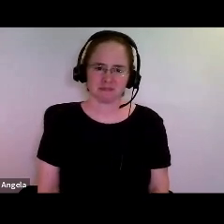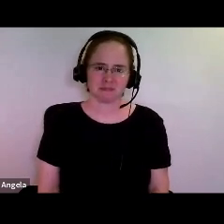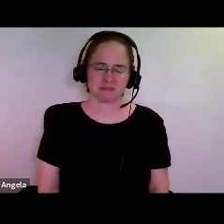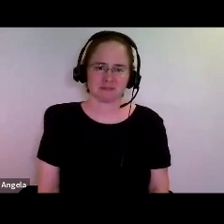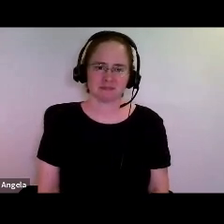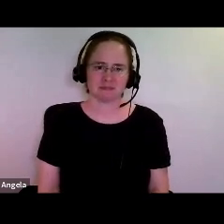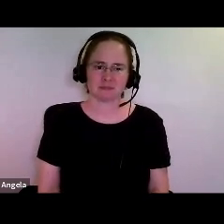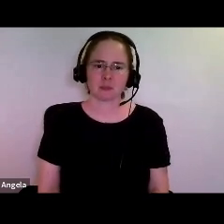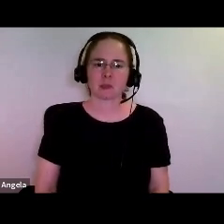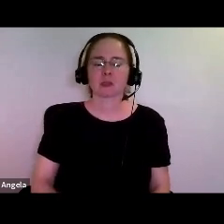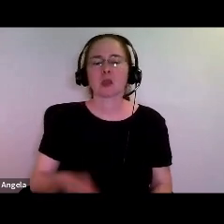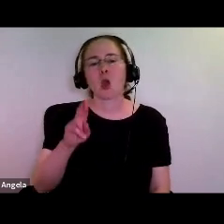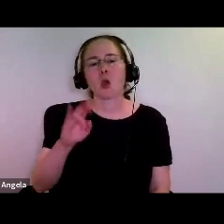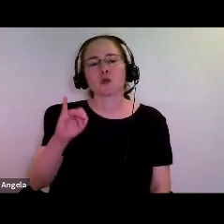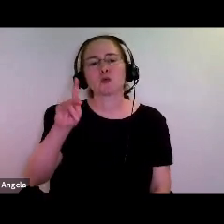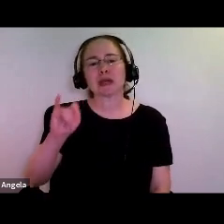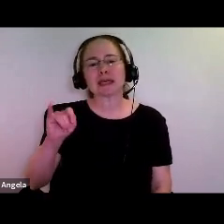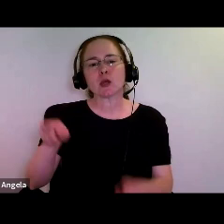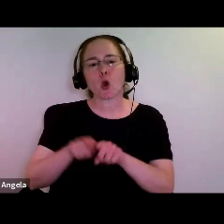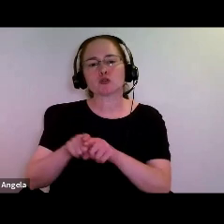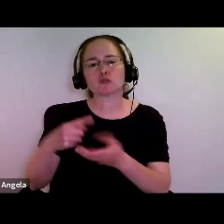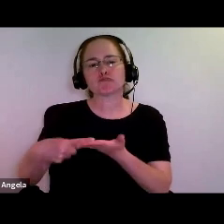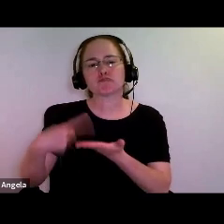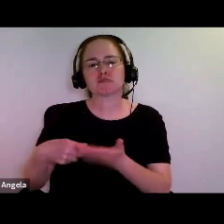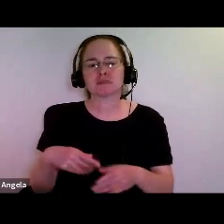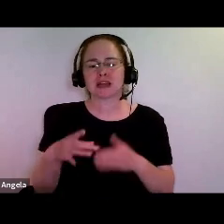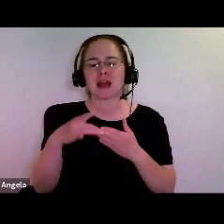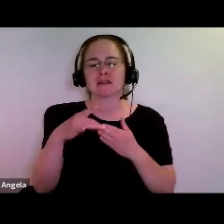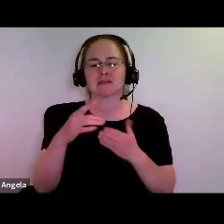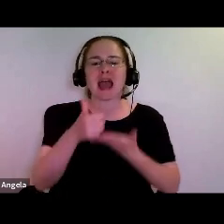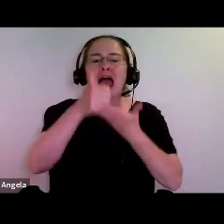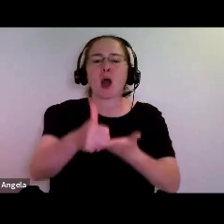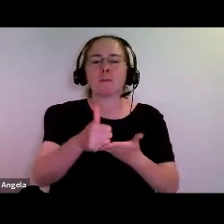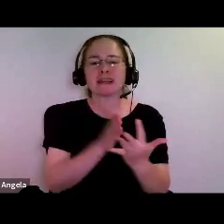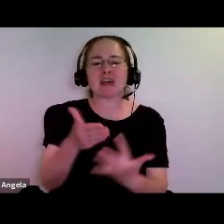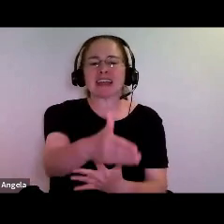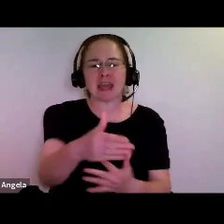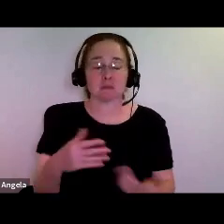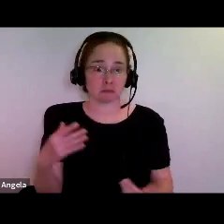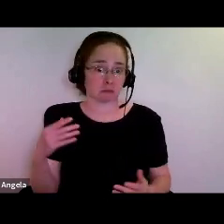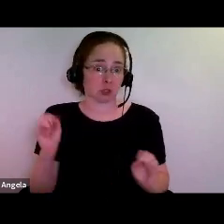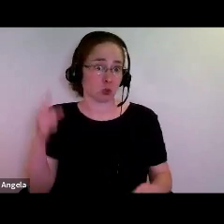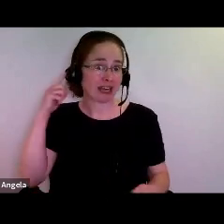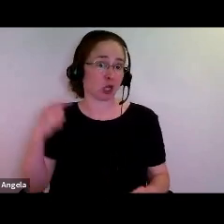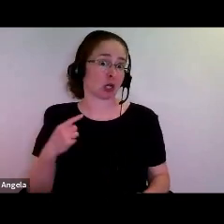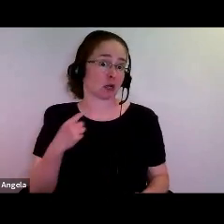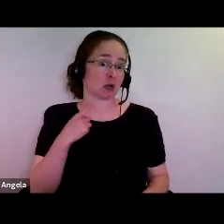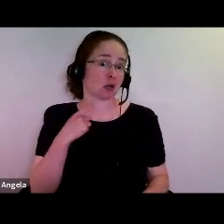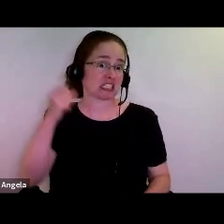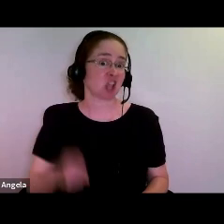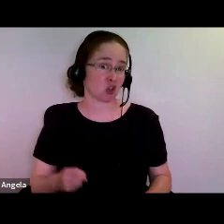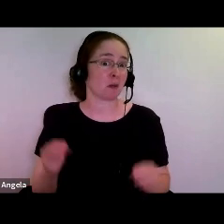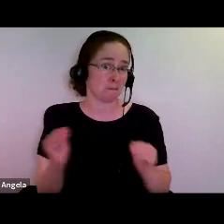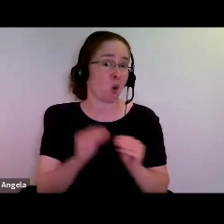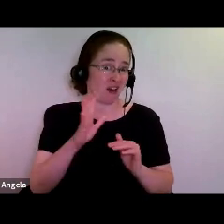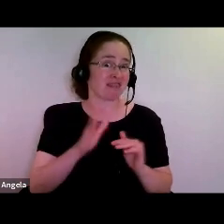of the other things Ricky talked about was helping navigate. And you can tell I have a Southern accent, a little thicker than Ricky's was, but I'm